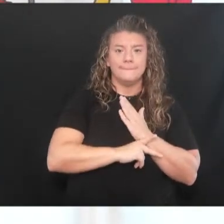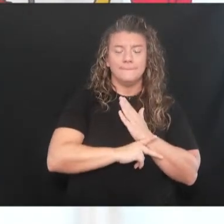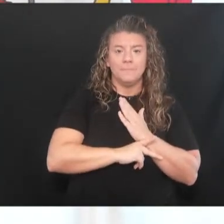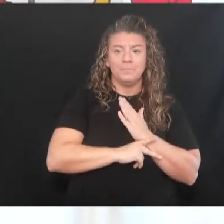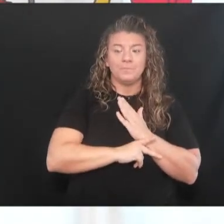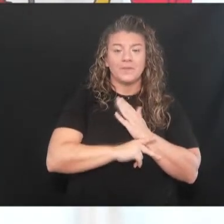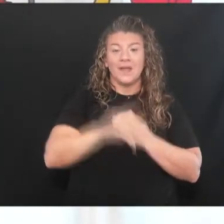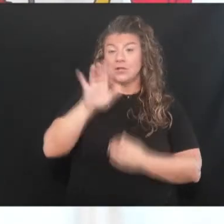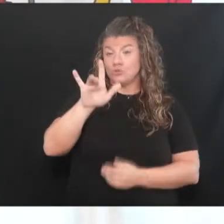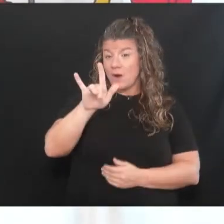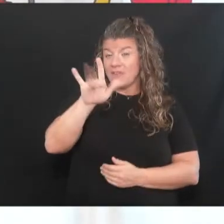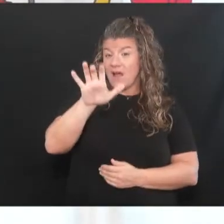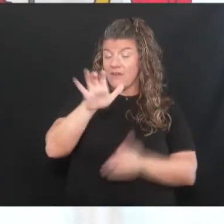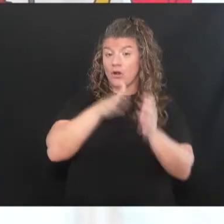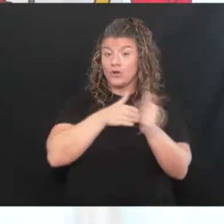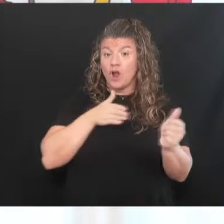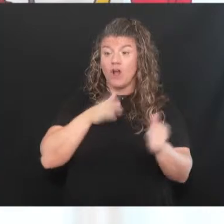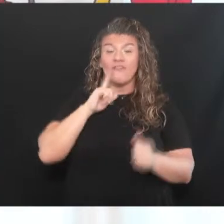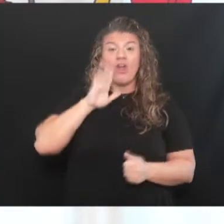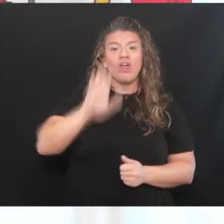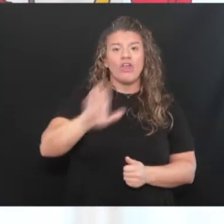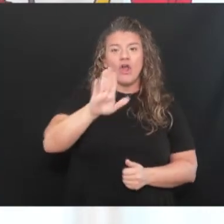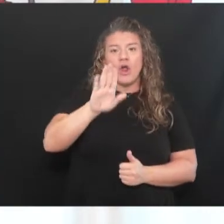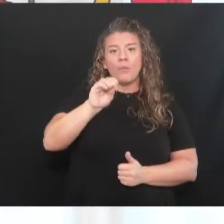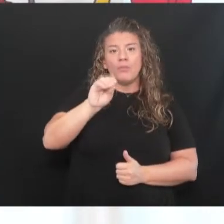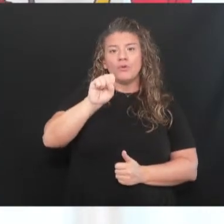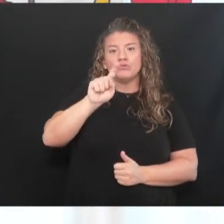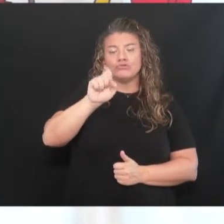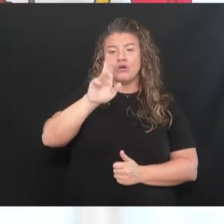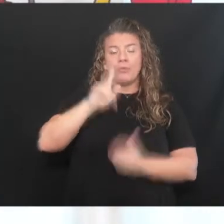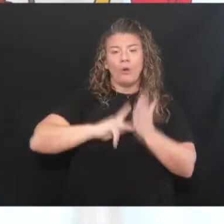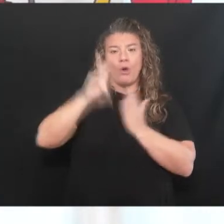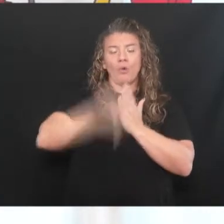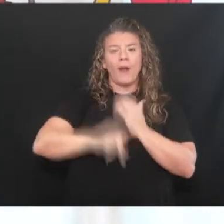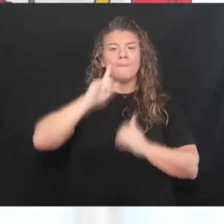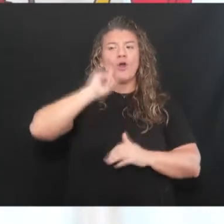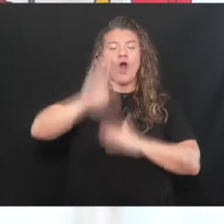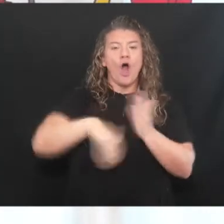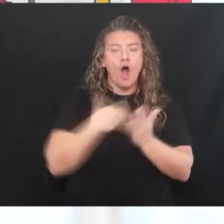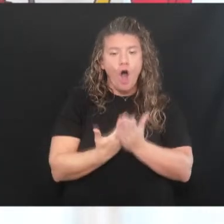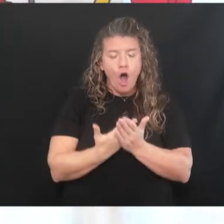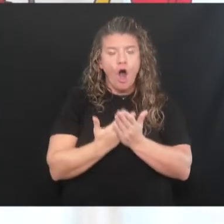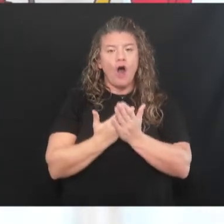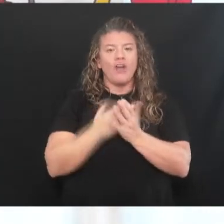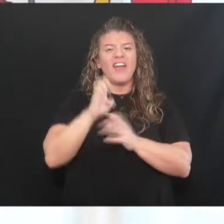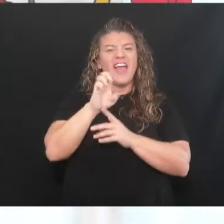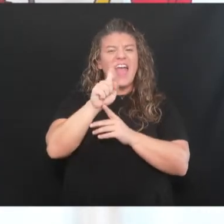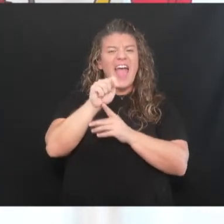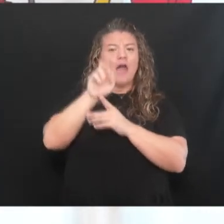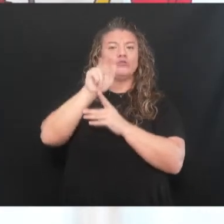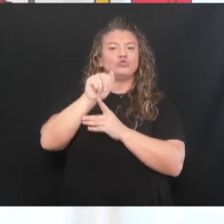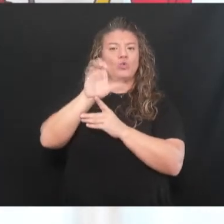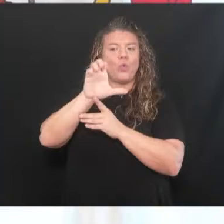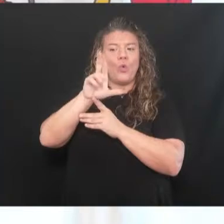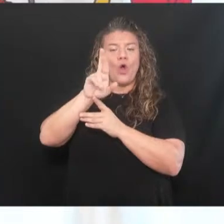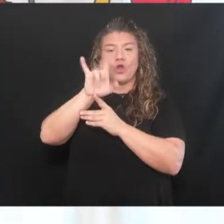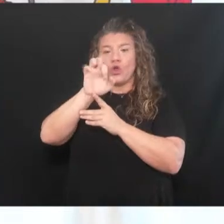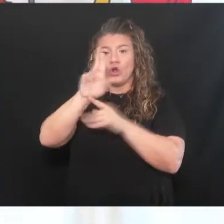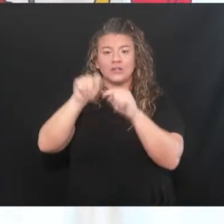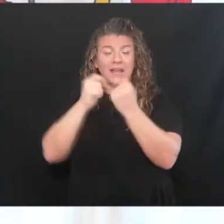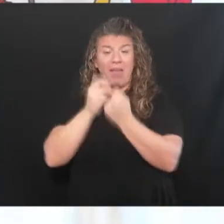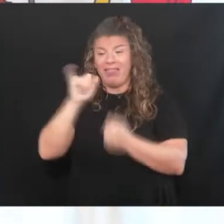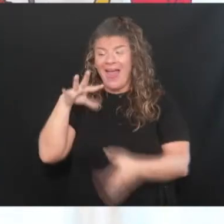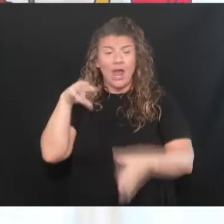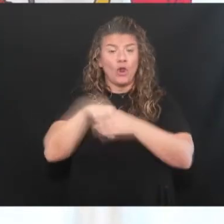It's $2,500 to their booster programs for all the extracurricular teams. That includes,